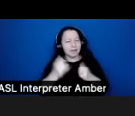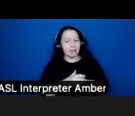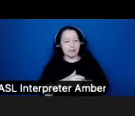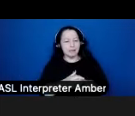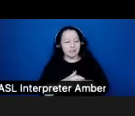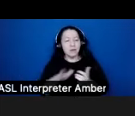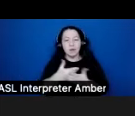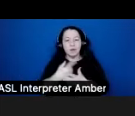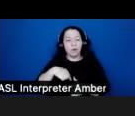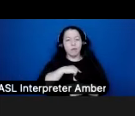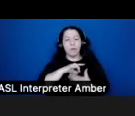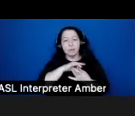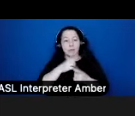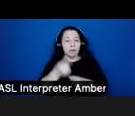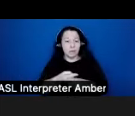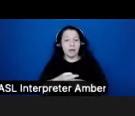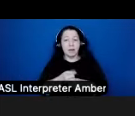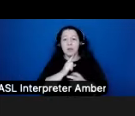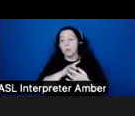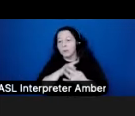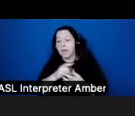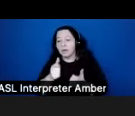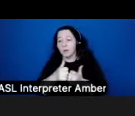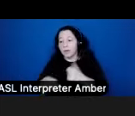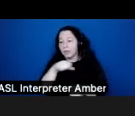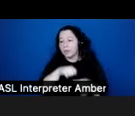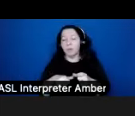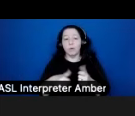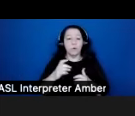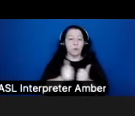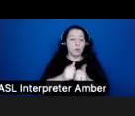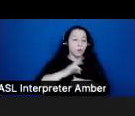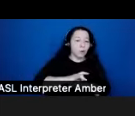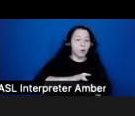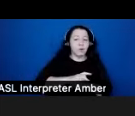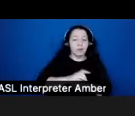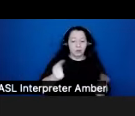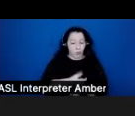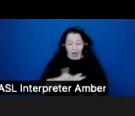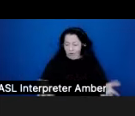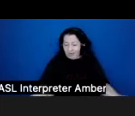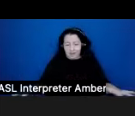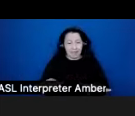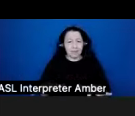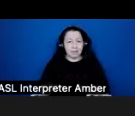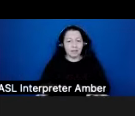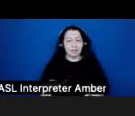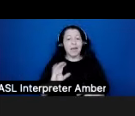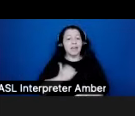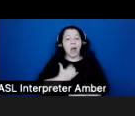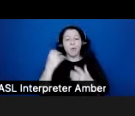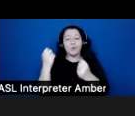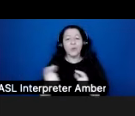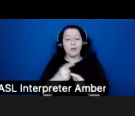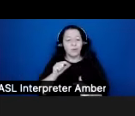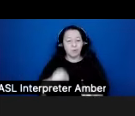related, right? So we're related to each other, to the earth, to all the things. And we draw strength from these connections. So